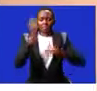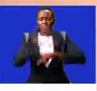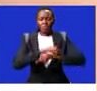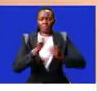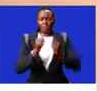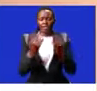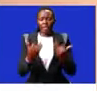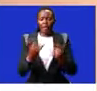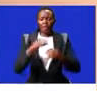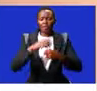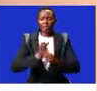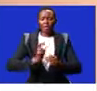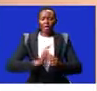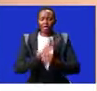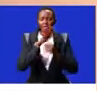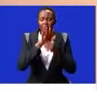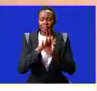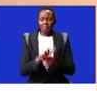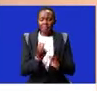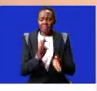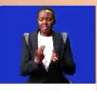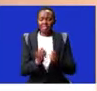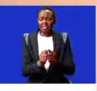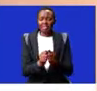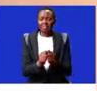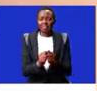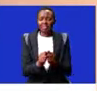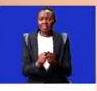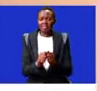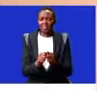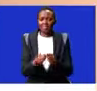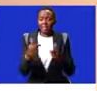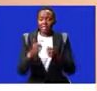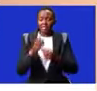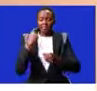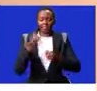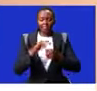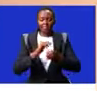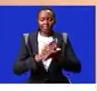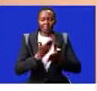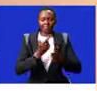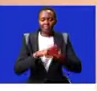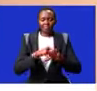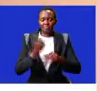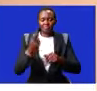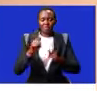adiya ma kata ka alot ni kelo to seche moko chuno ni dhi e market.